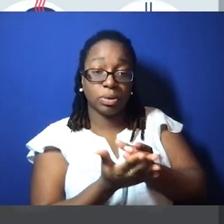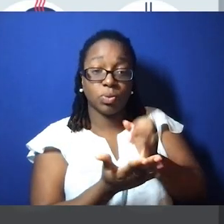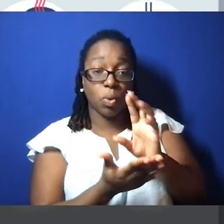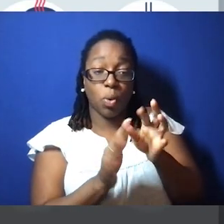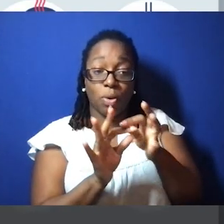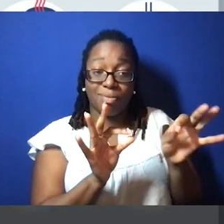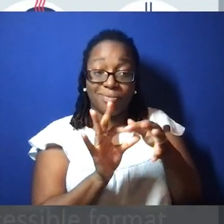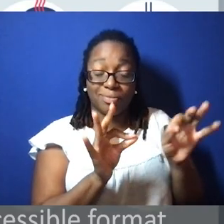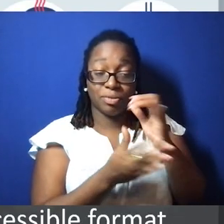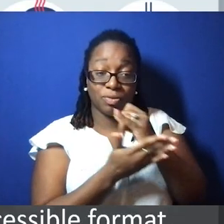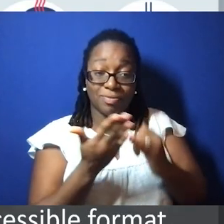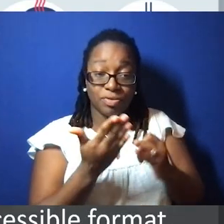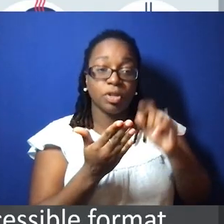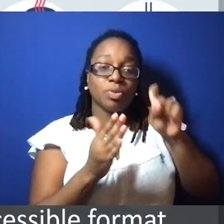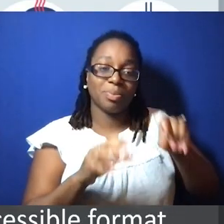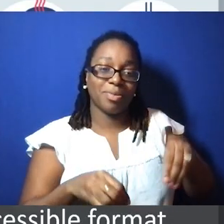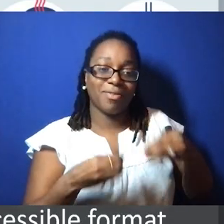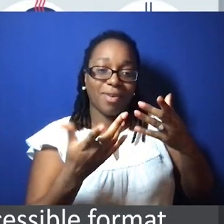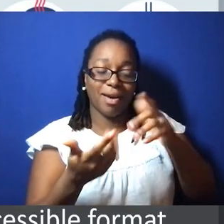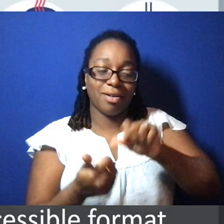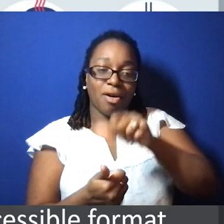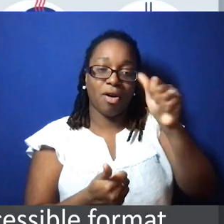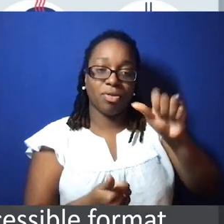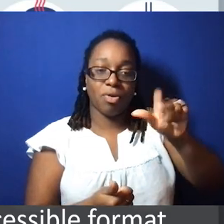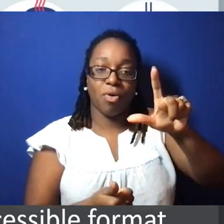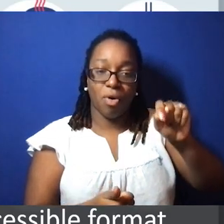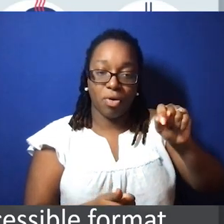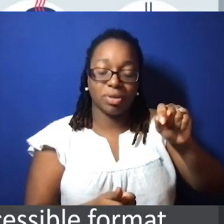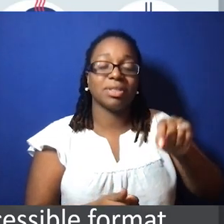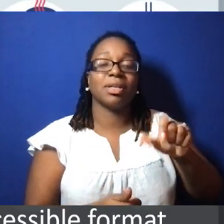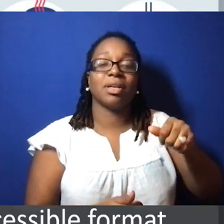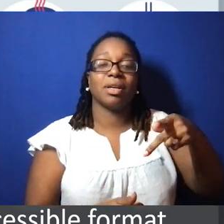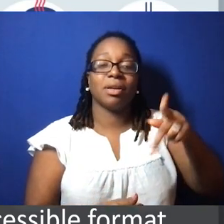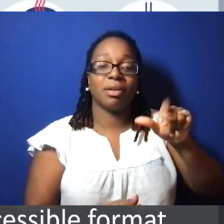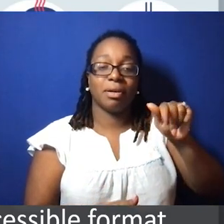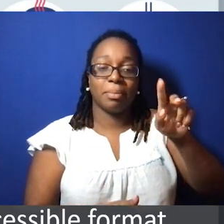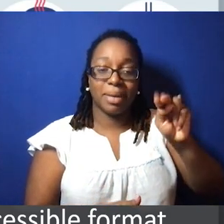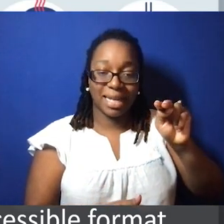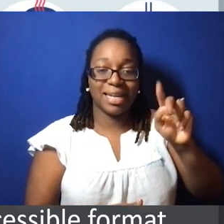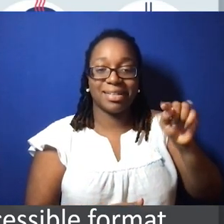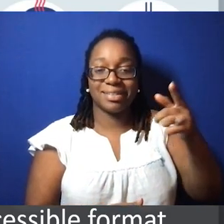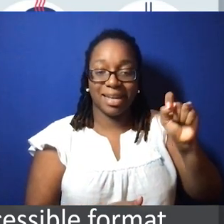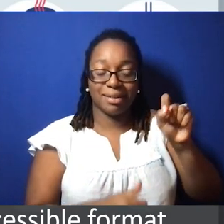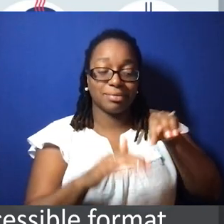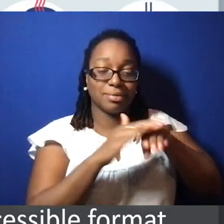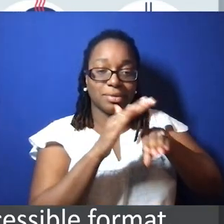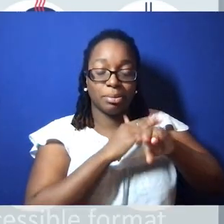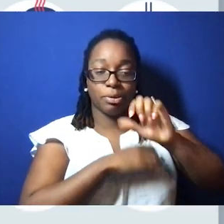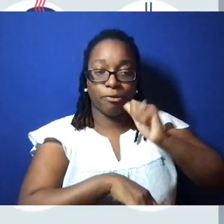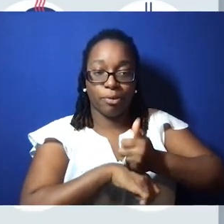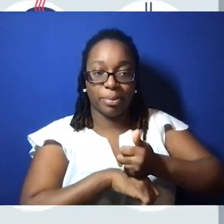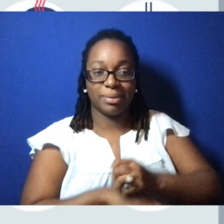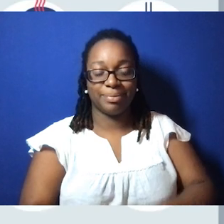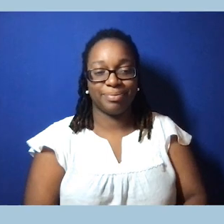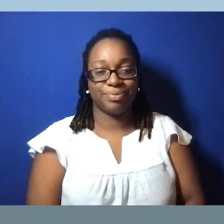pictures or graphics should also be provided in an alternative plain text accessible format.